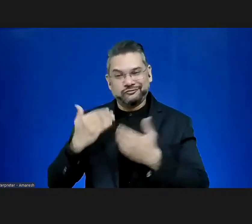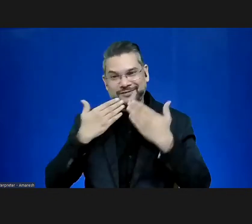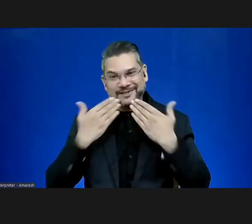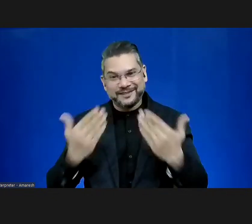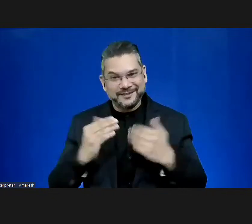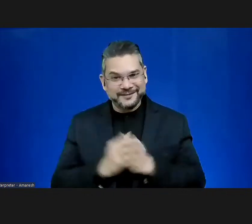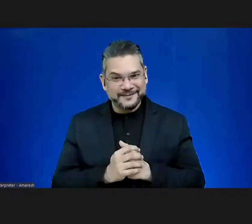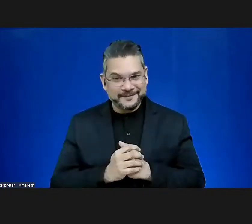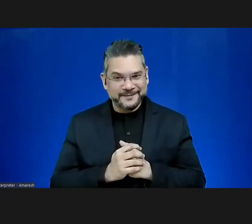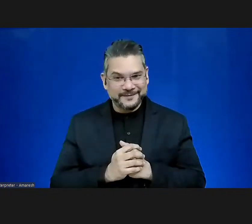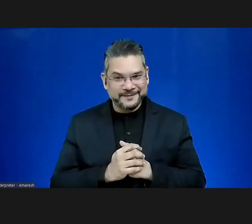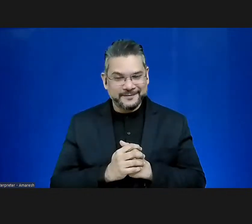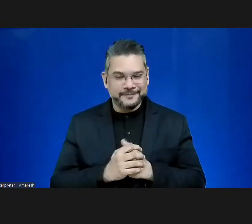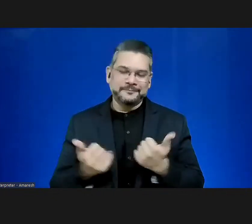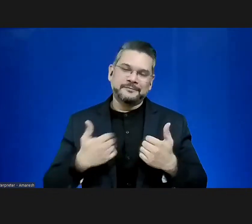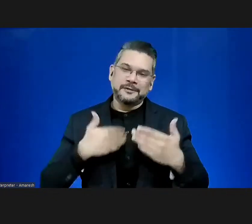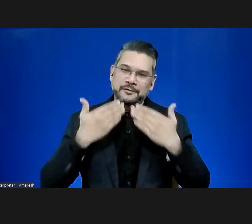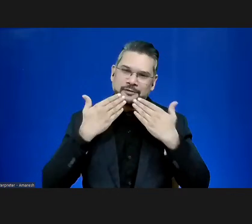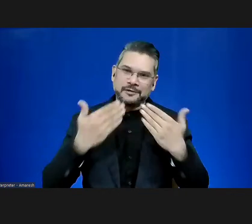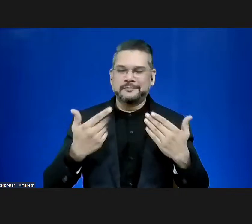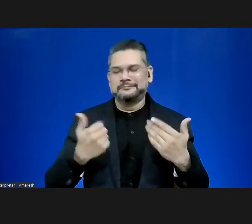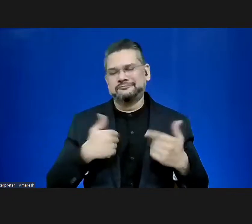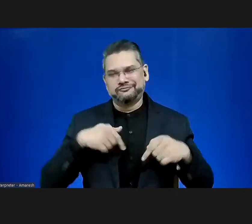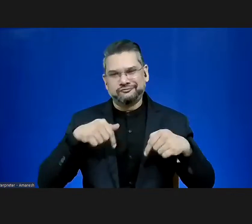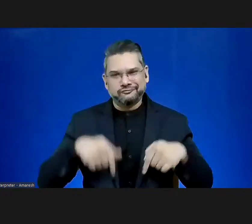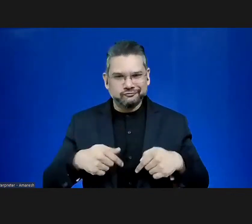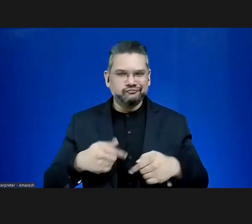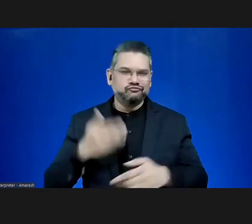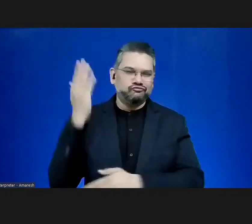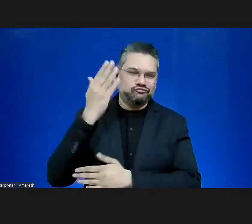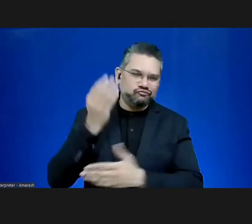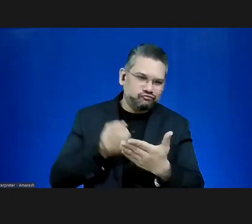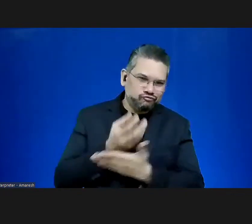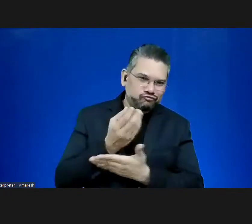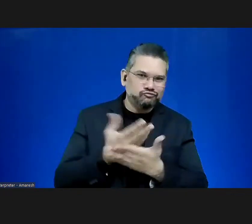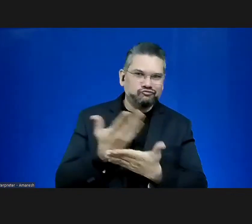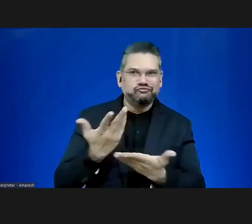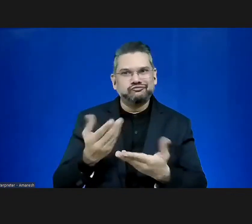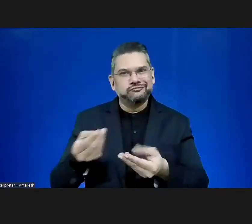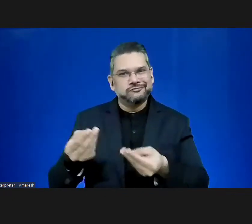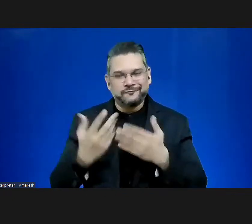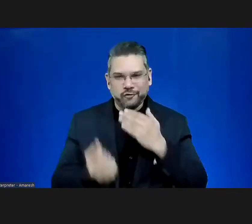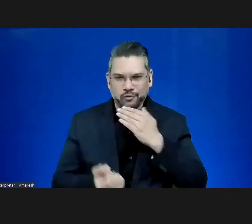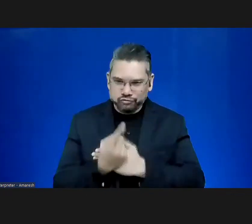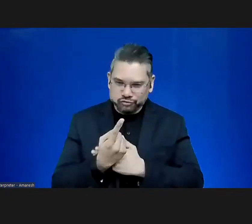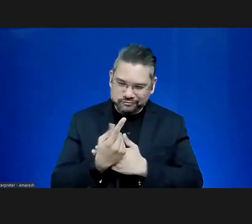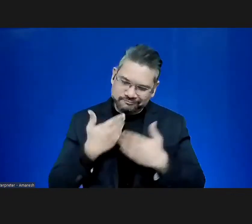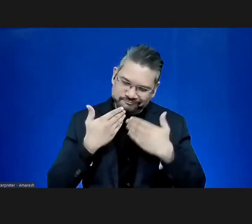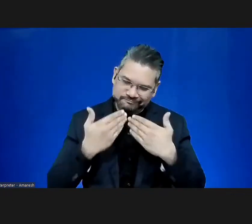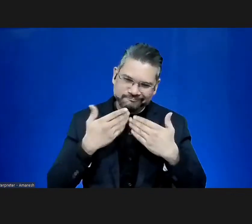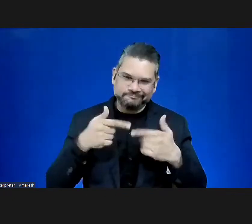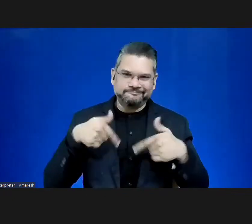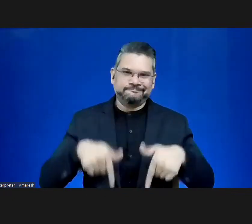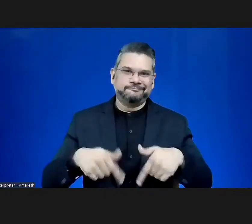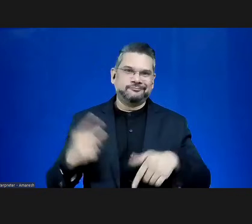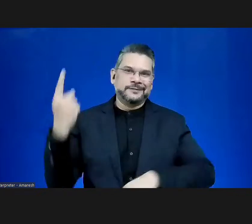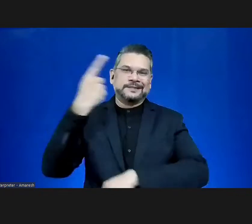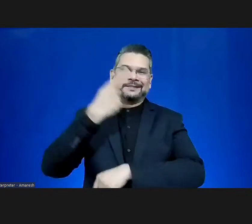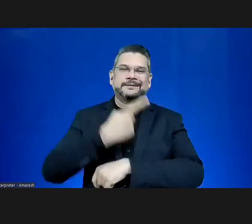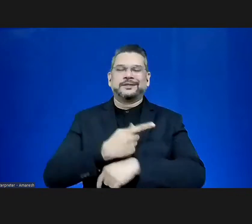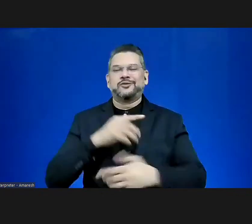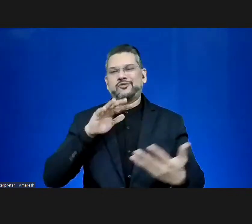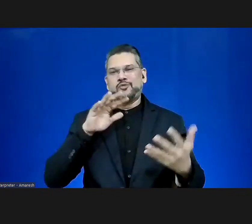Thank you so much, and we really appreciate this opportunity to speak with you today, especially on Global Accessibility Awareness Day.